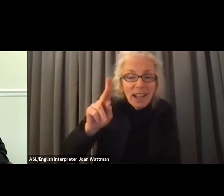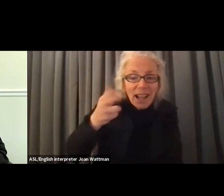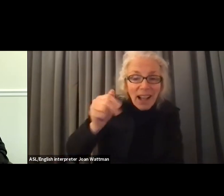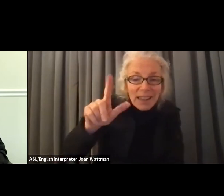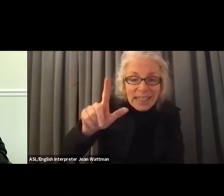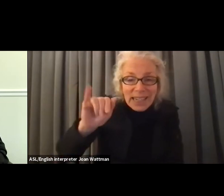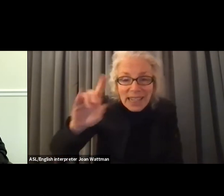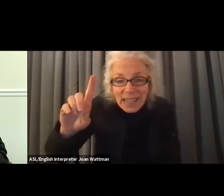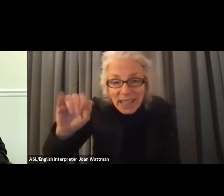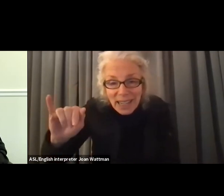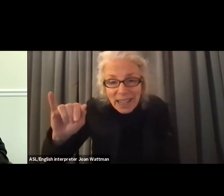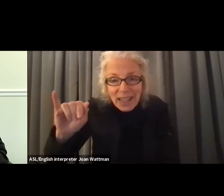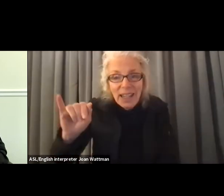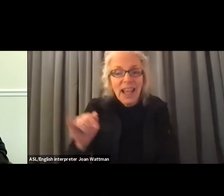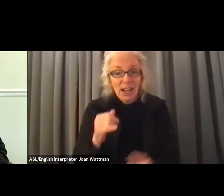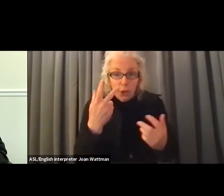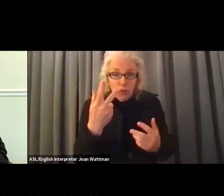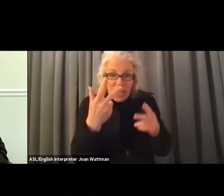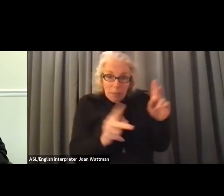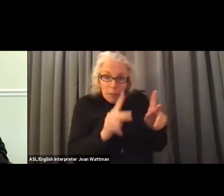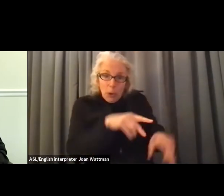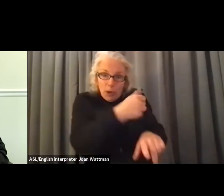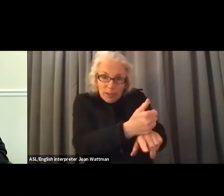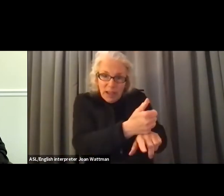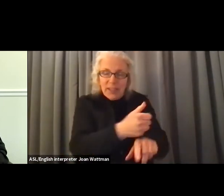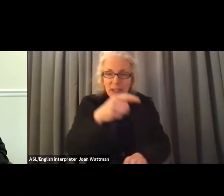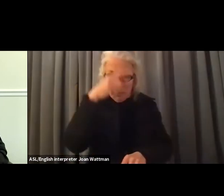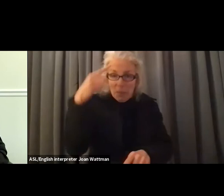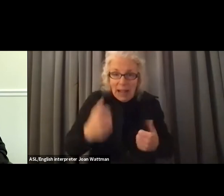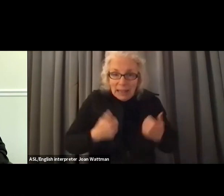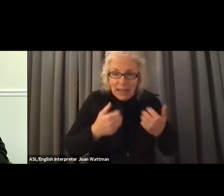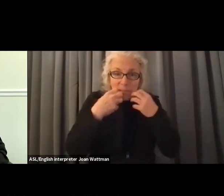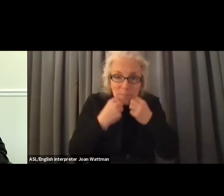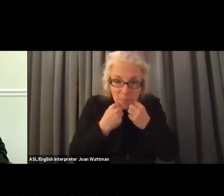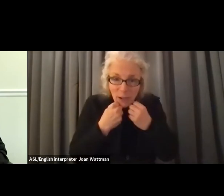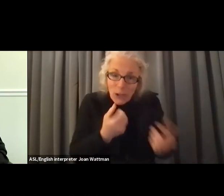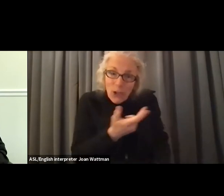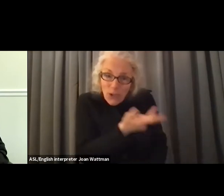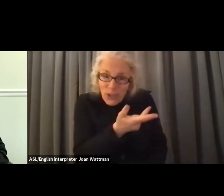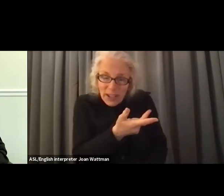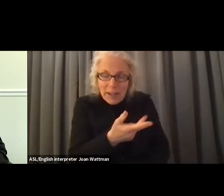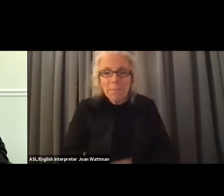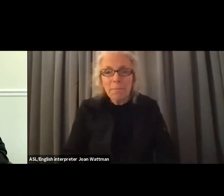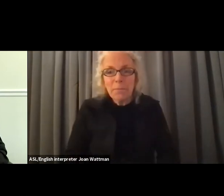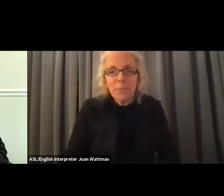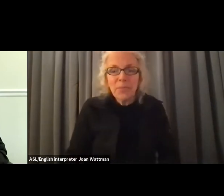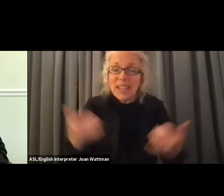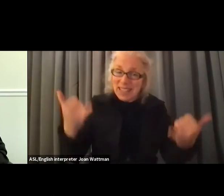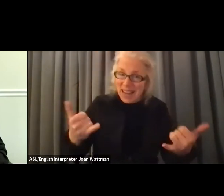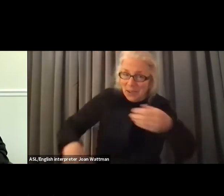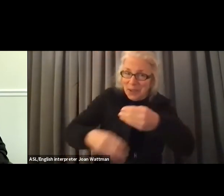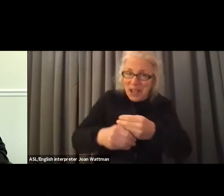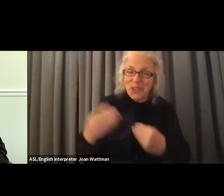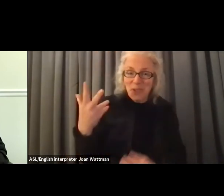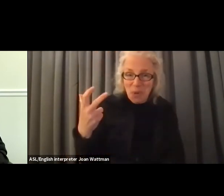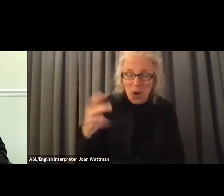Ahmad, and 3 co-founders of Black Lives Matter, Patrice Cullors, Alicia Garza, and Opal Tometi. Today,